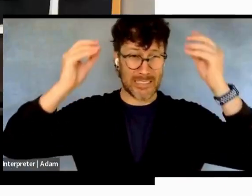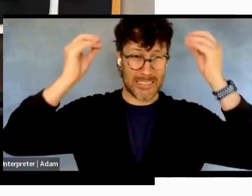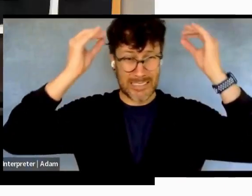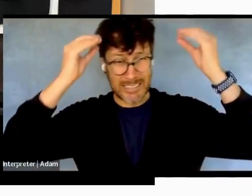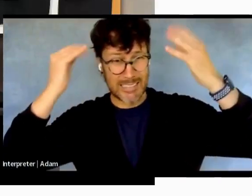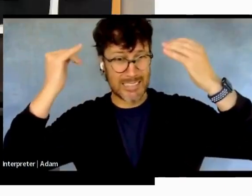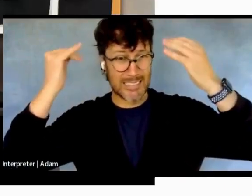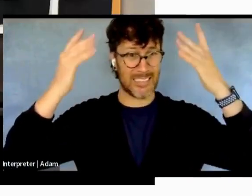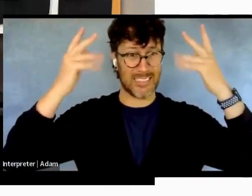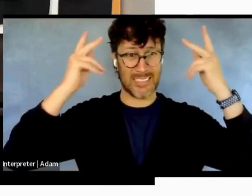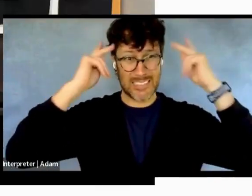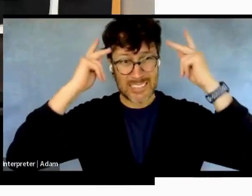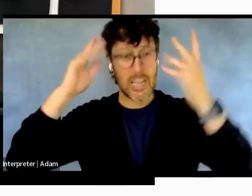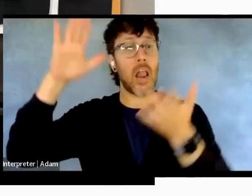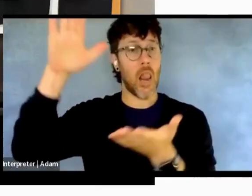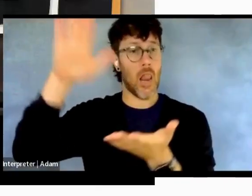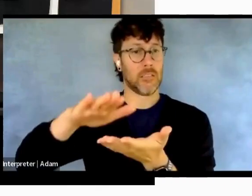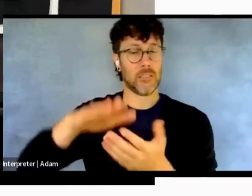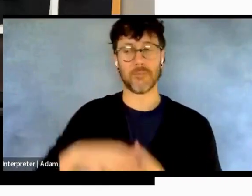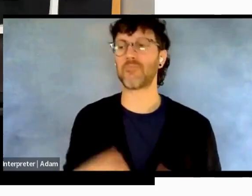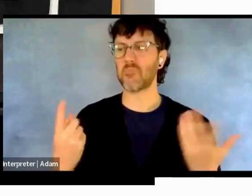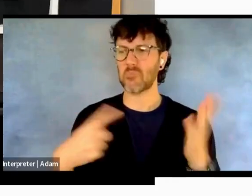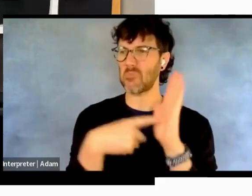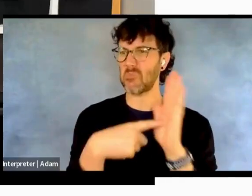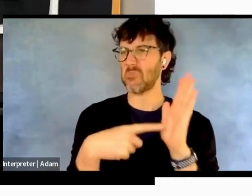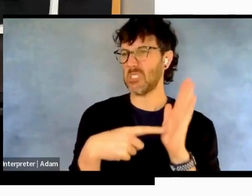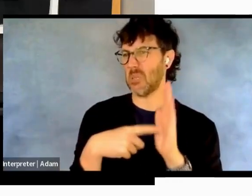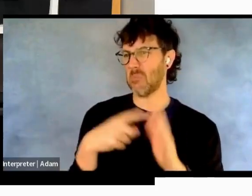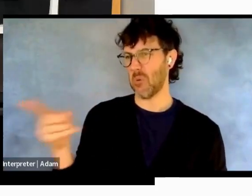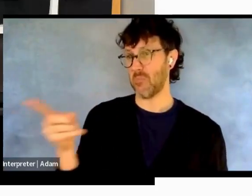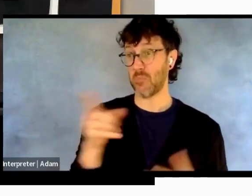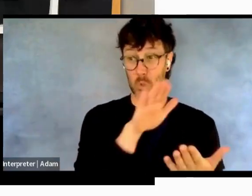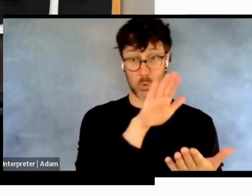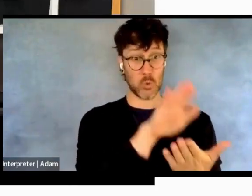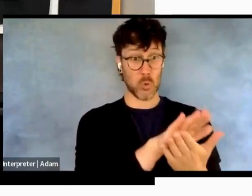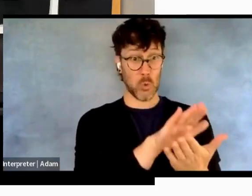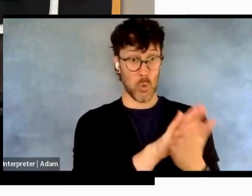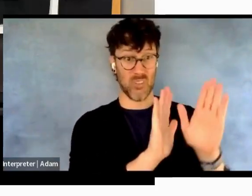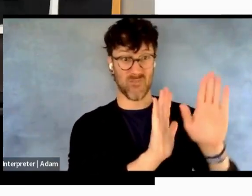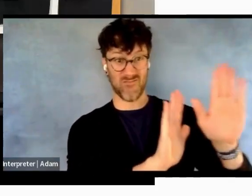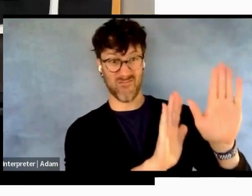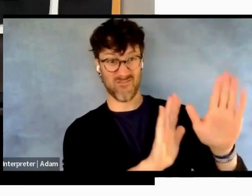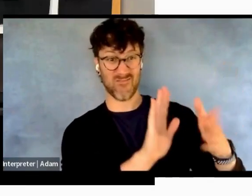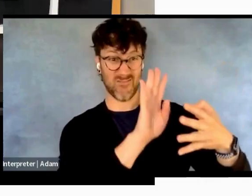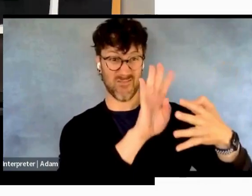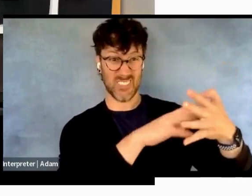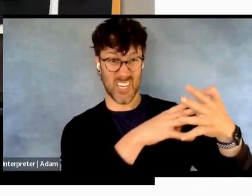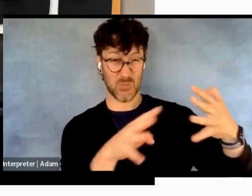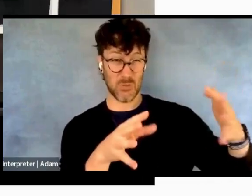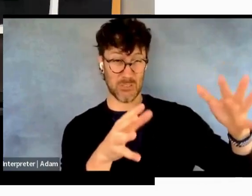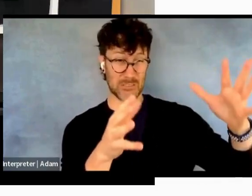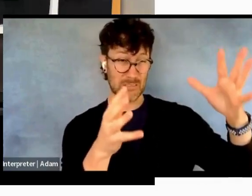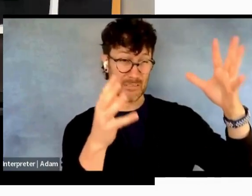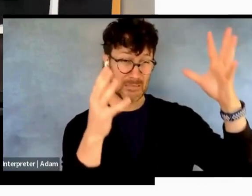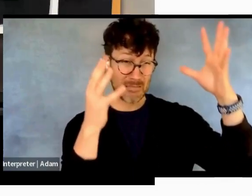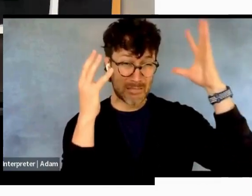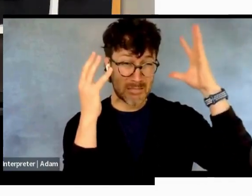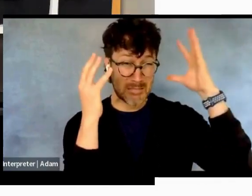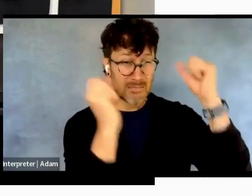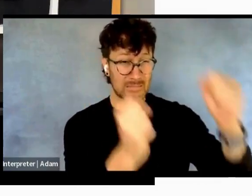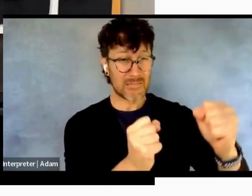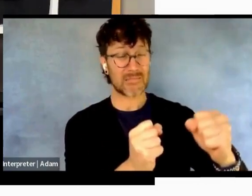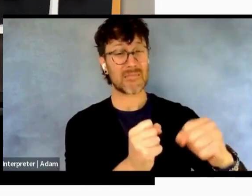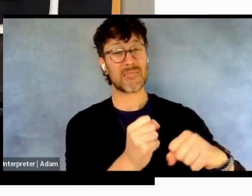So let's look at some examples. So this is the school schedule. It's very structured. It's robust for curriculum. It targets